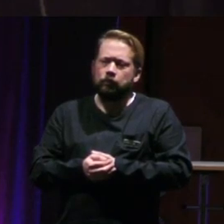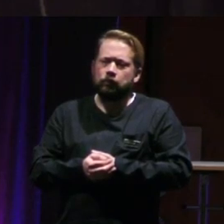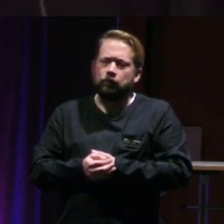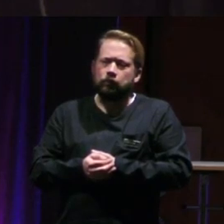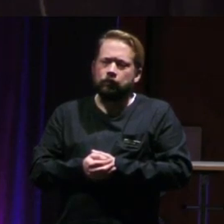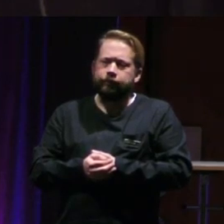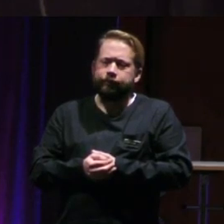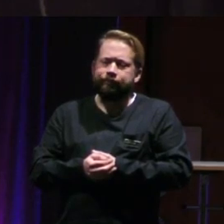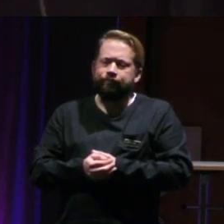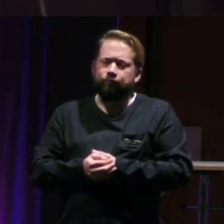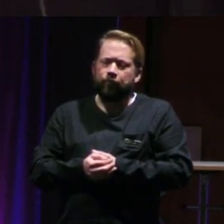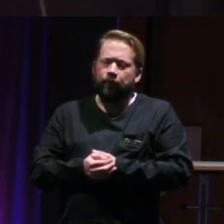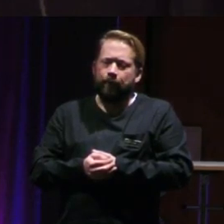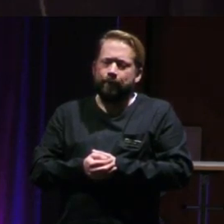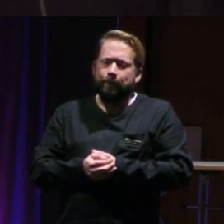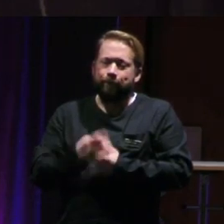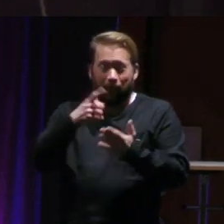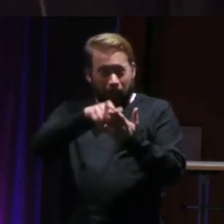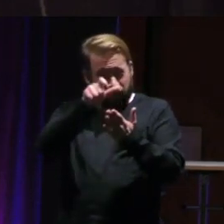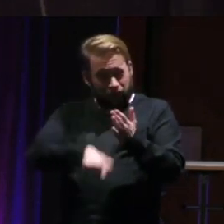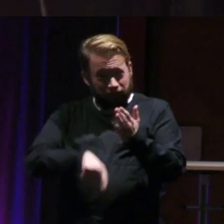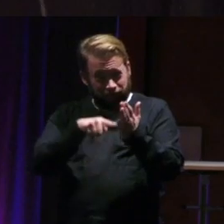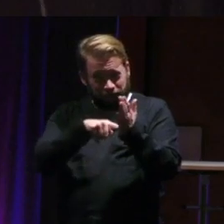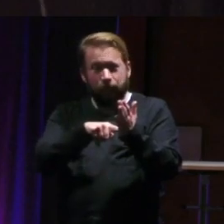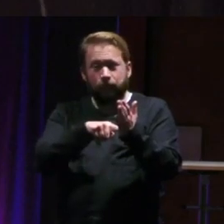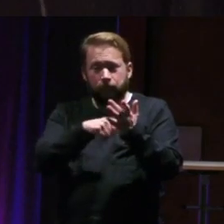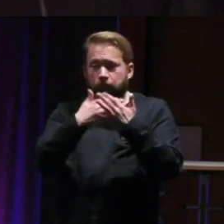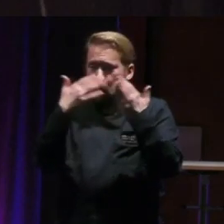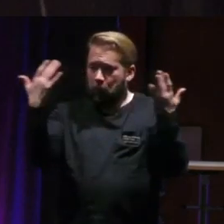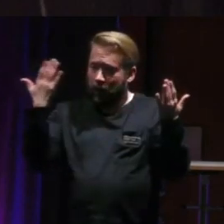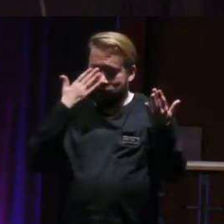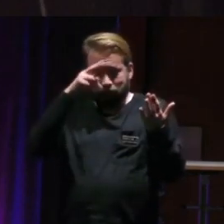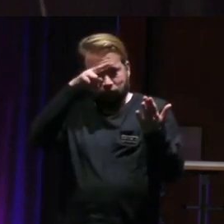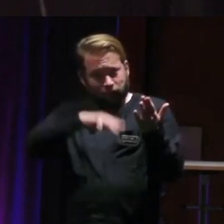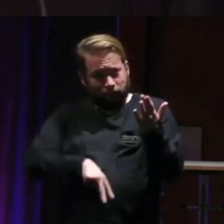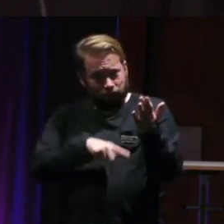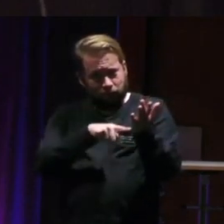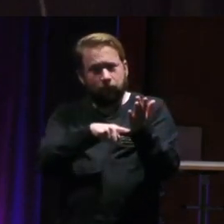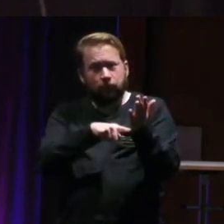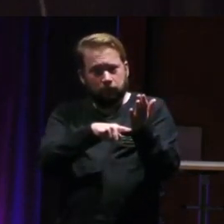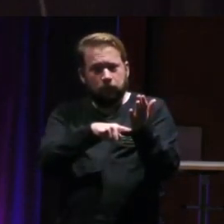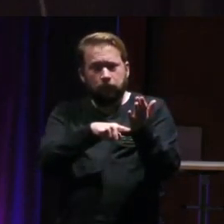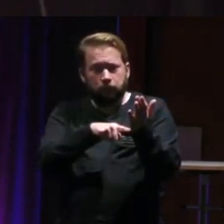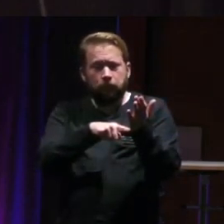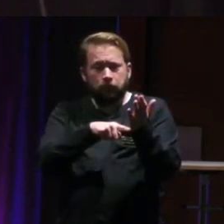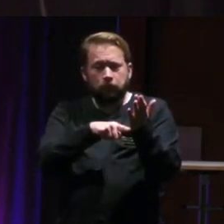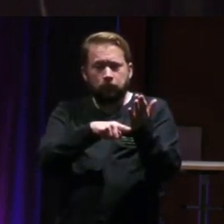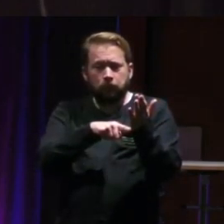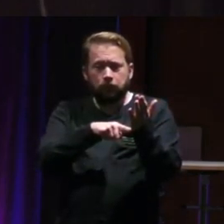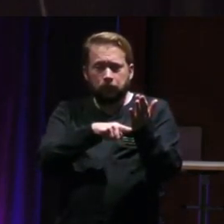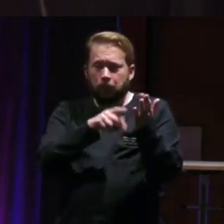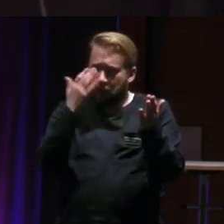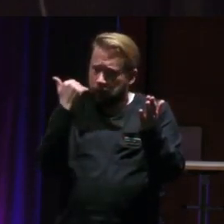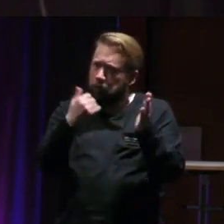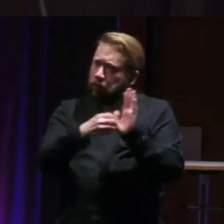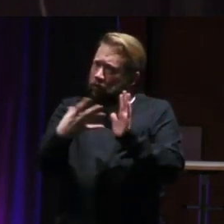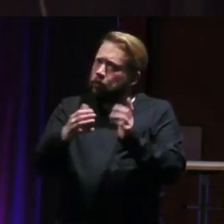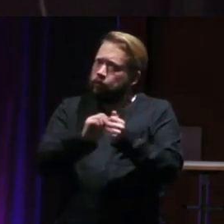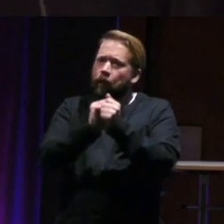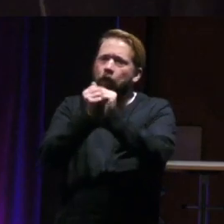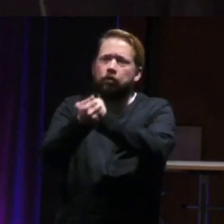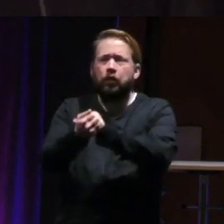lot of people read it, can change the situation with a concrete person, and he or she will